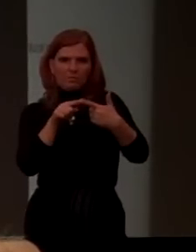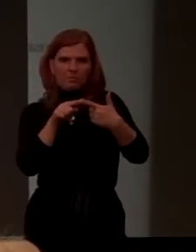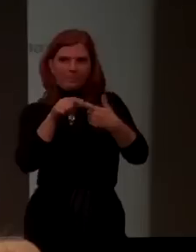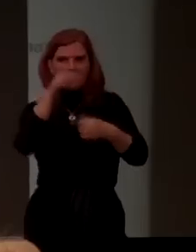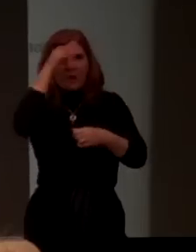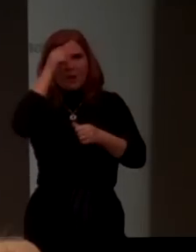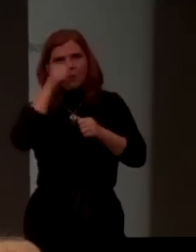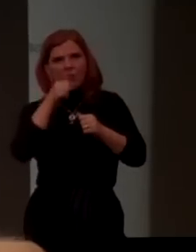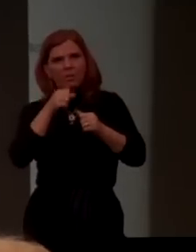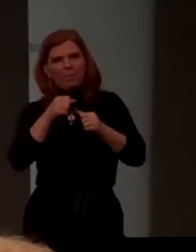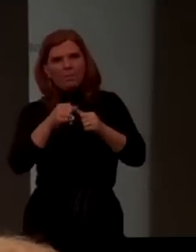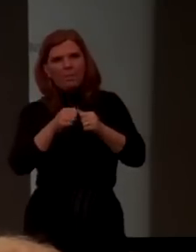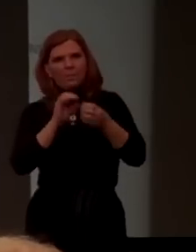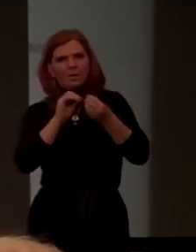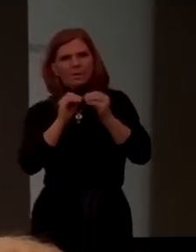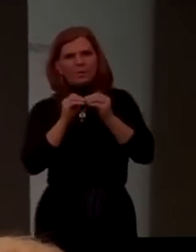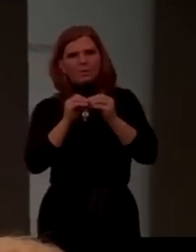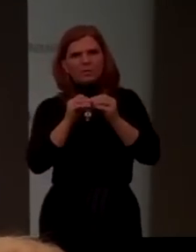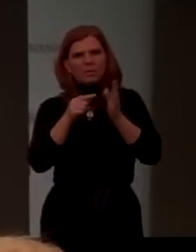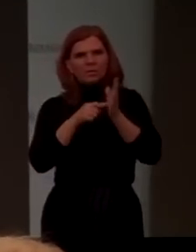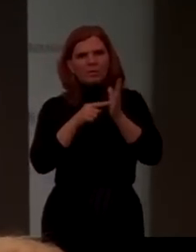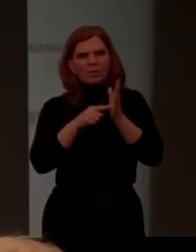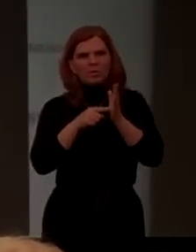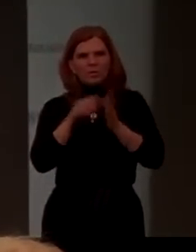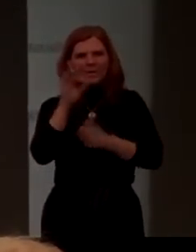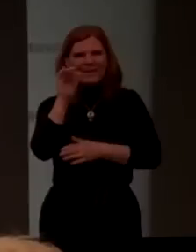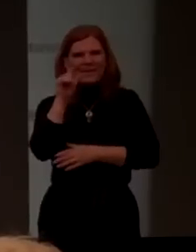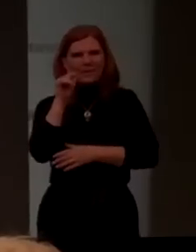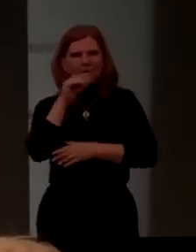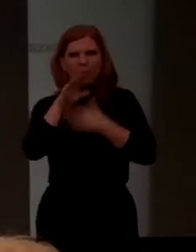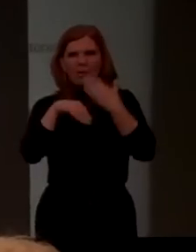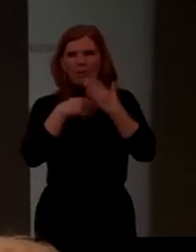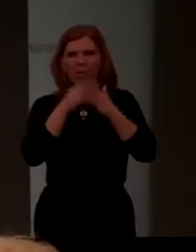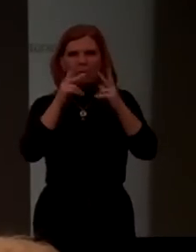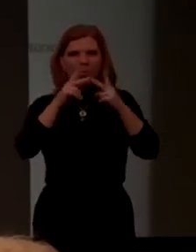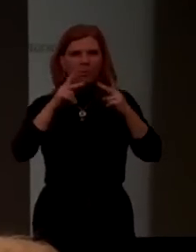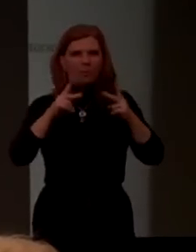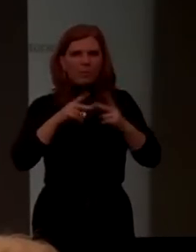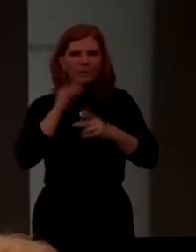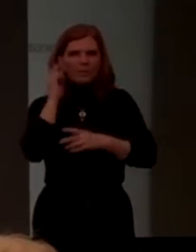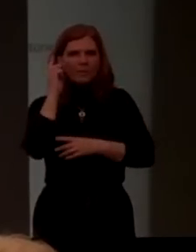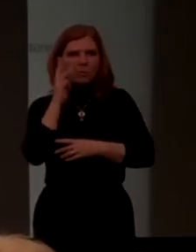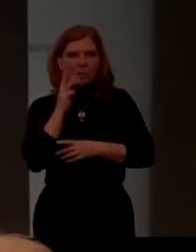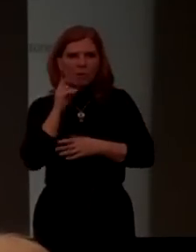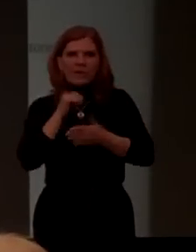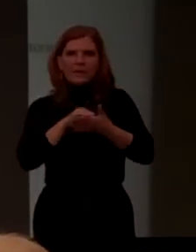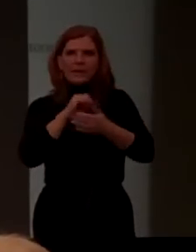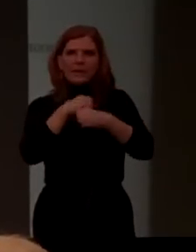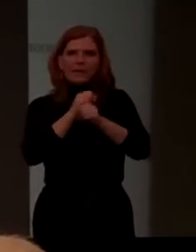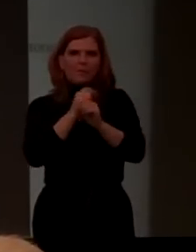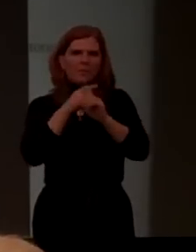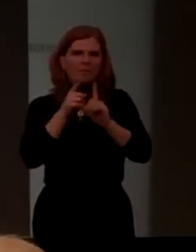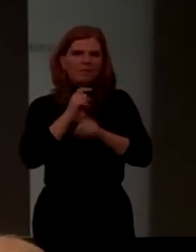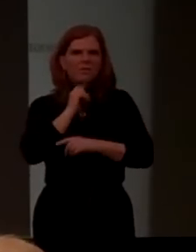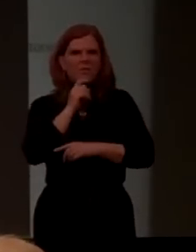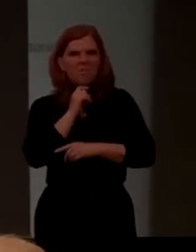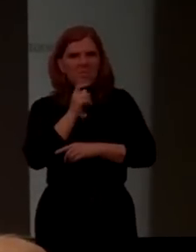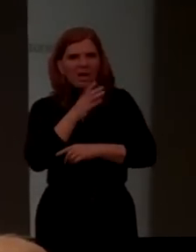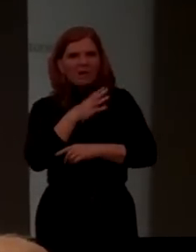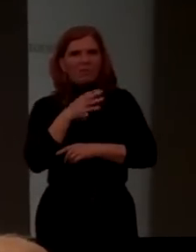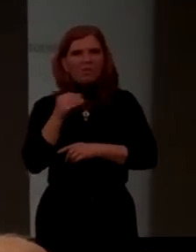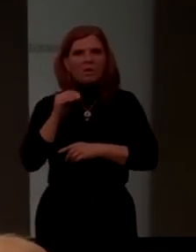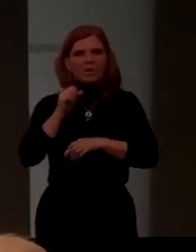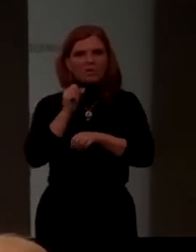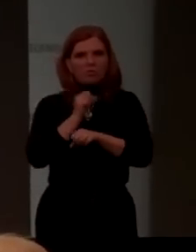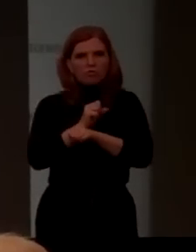And remember those figures I showed you back in the 20s of all those places in Wheeling that made different metal products, and